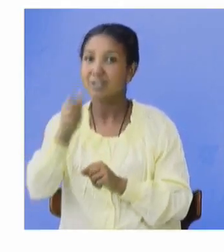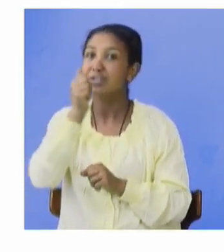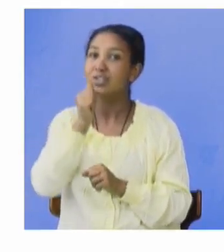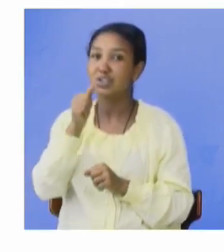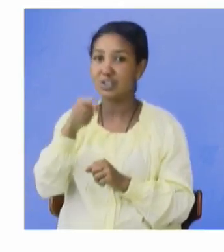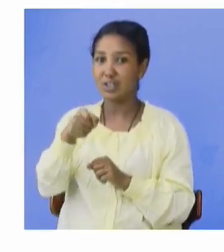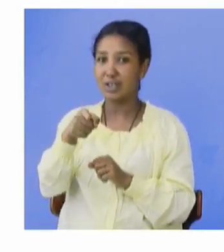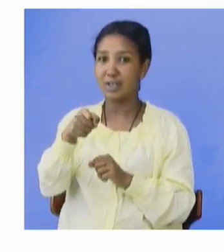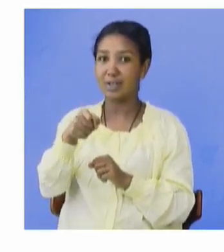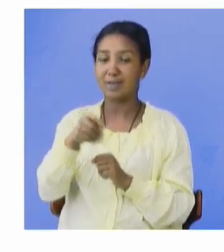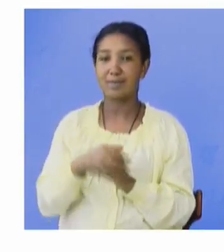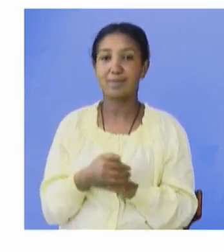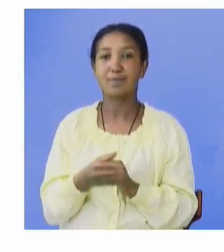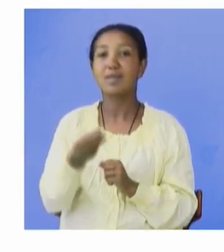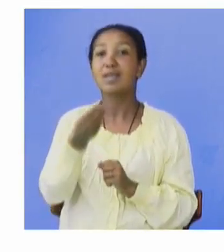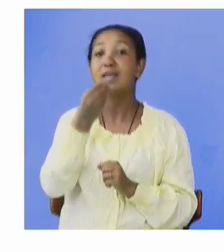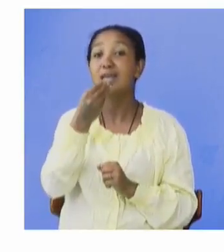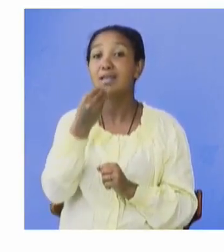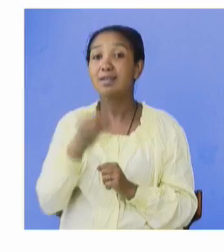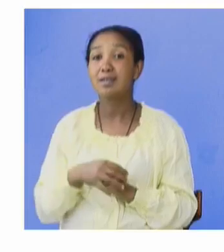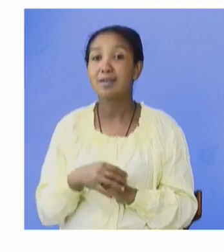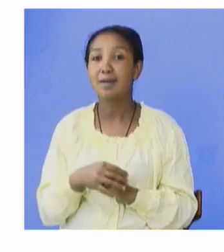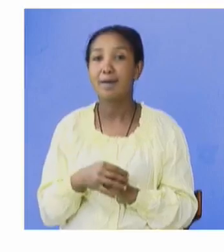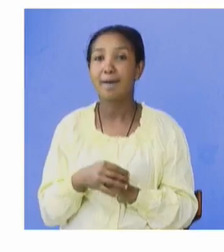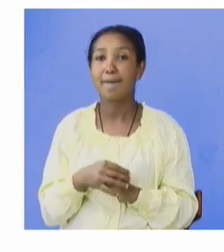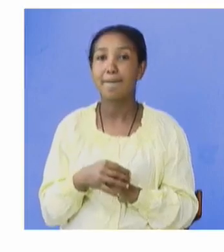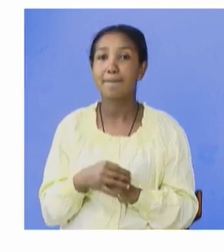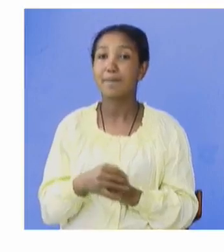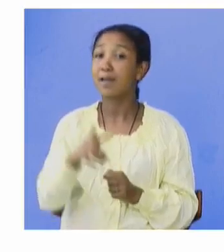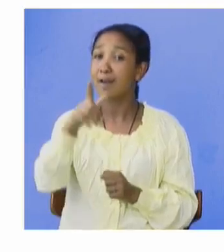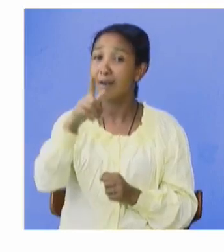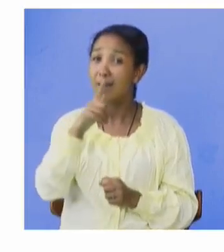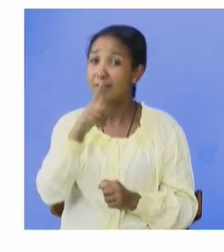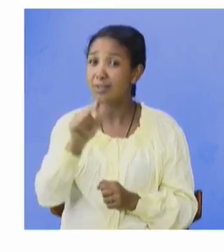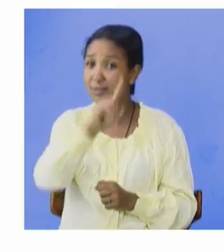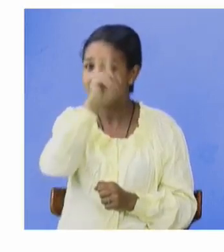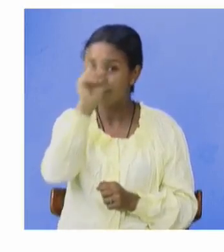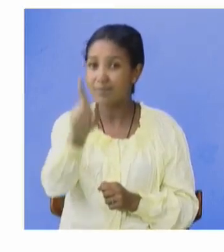she eat lunch?